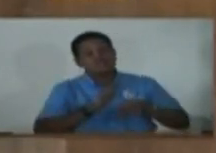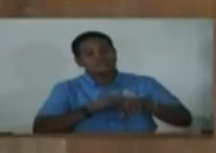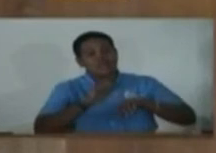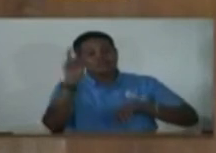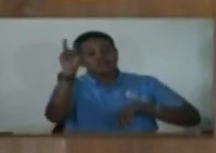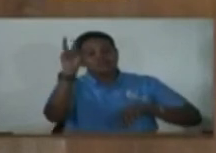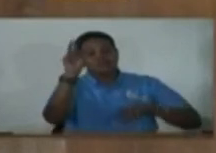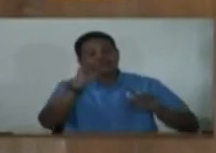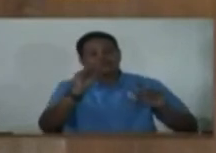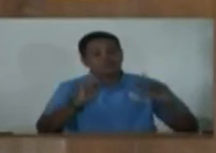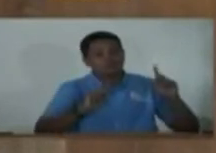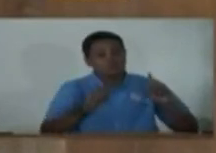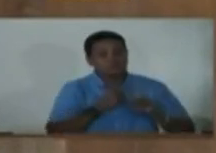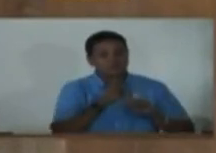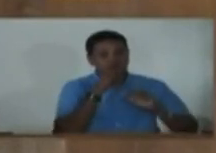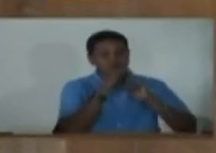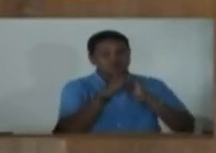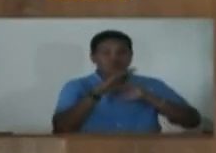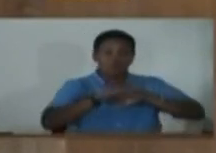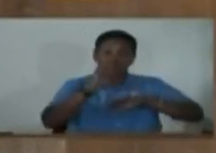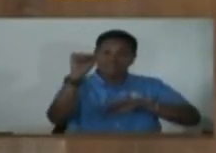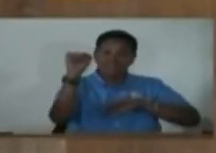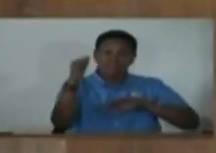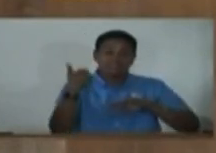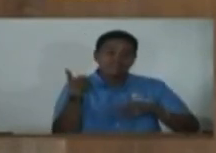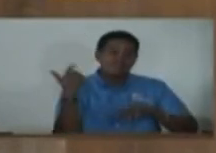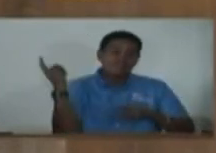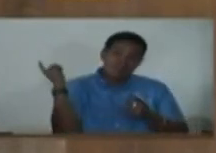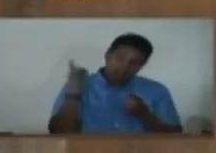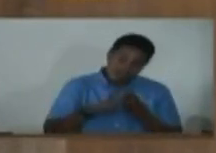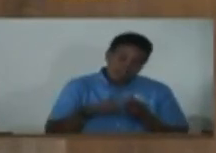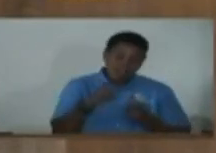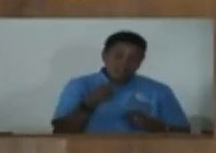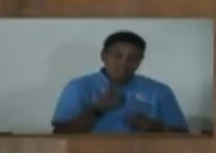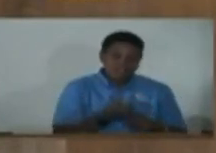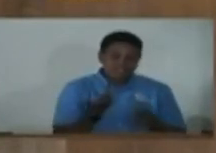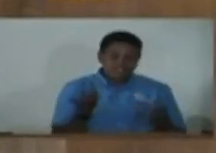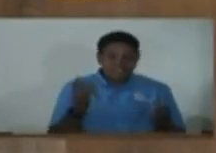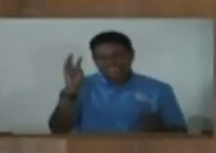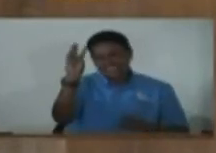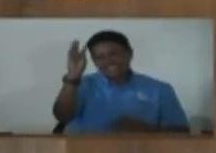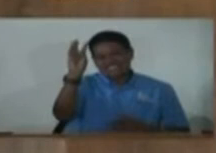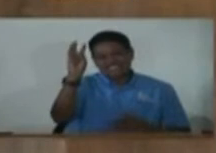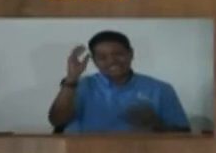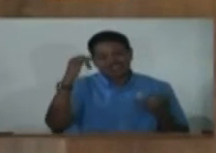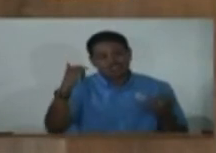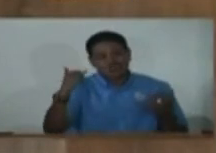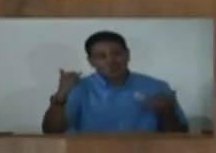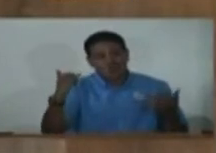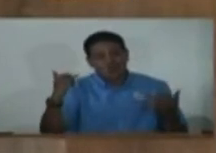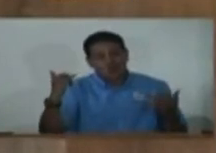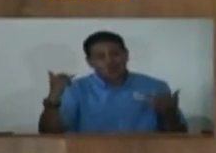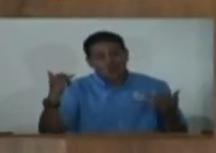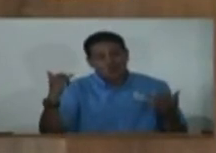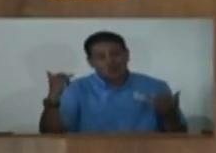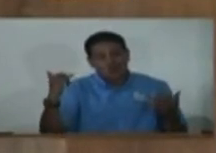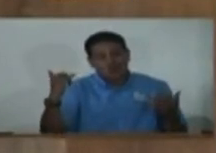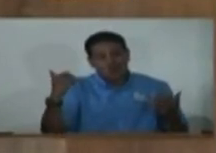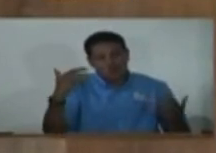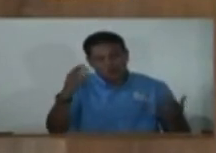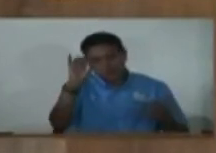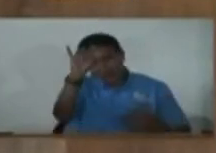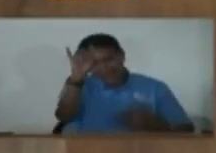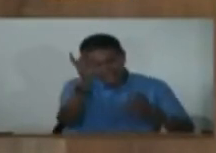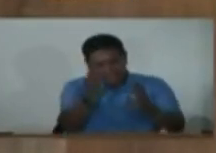whereas persons who worship on a Saturday have until, well, it was 6, and it's now going to be 8.